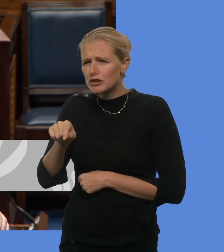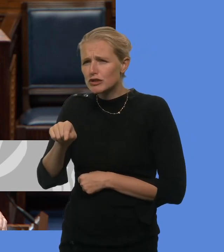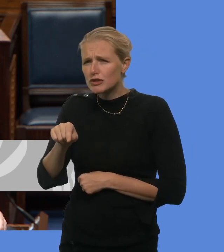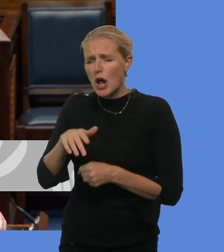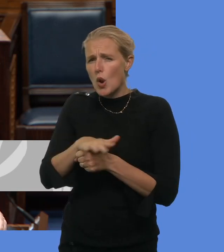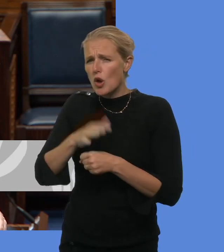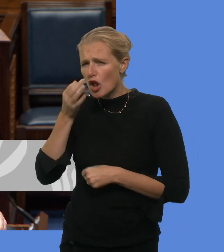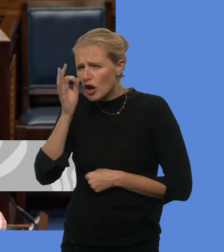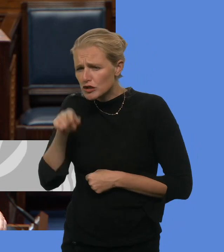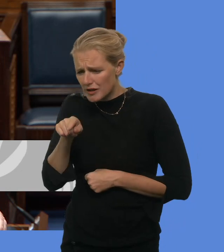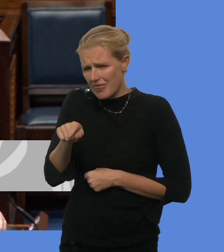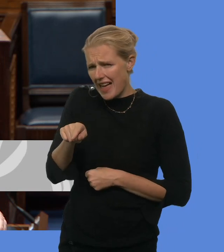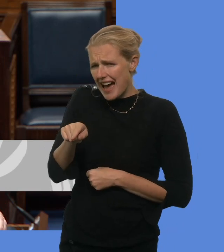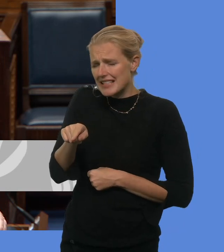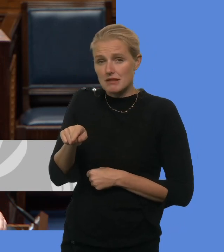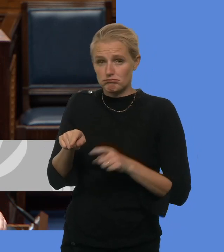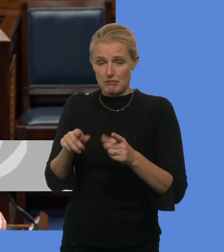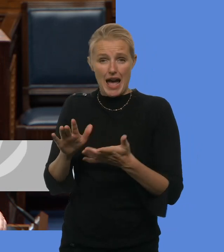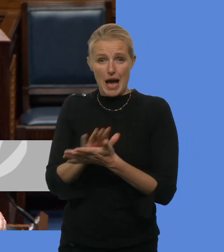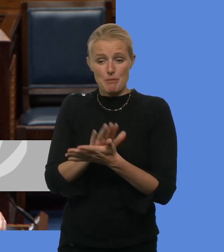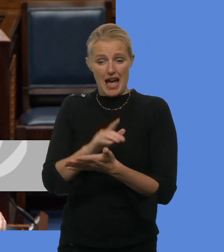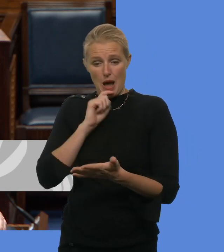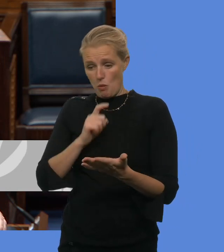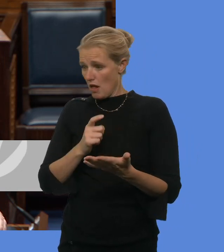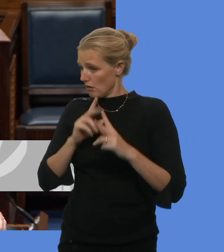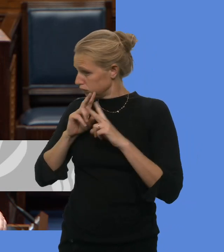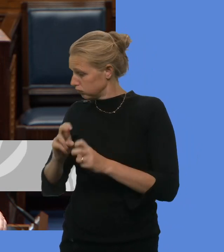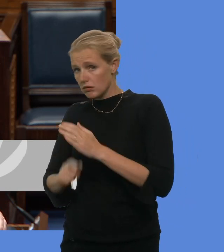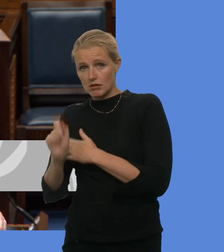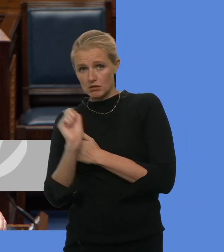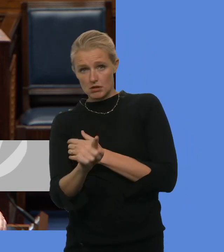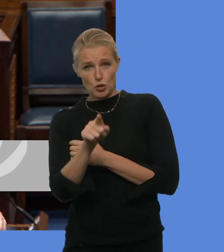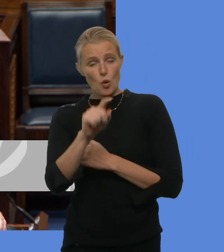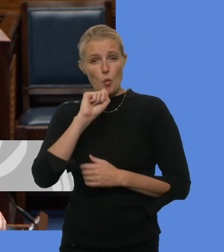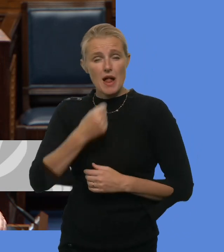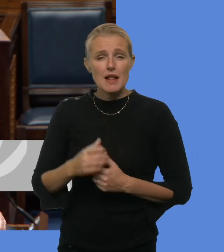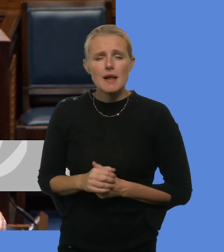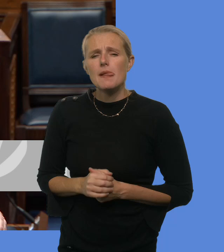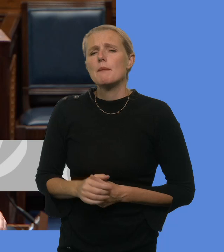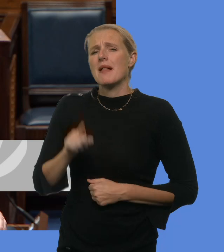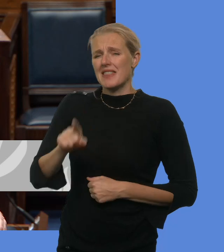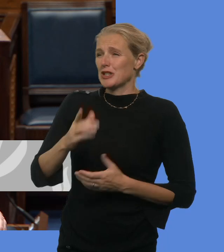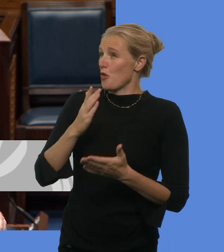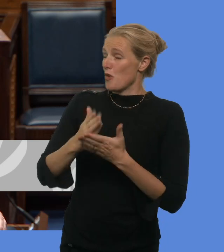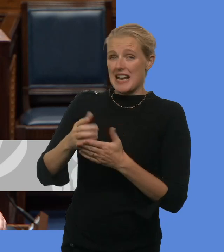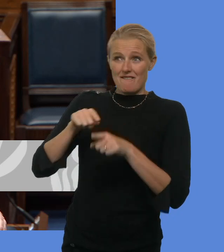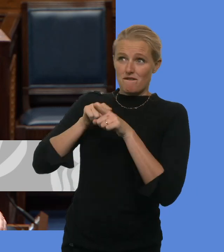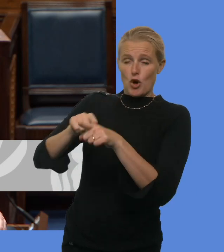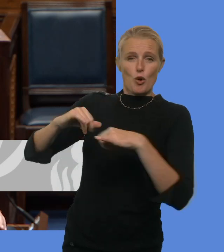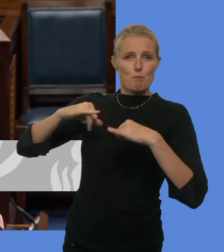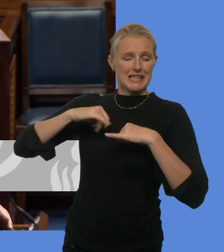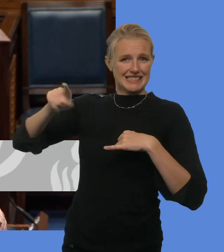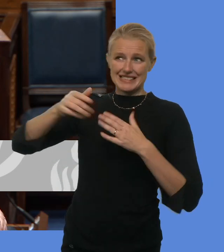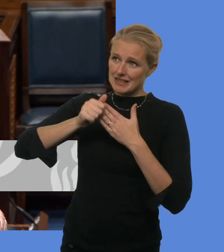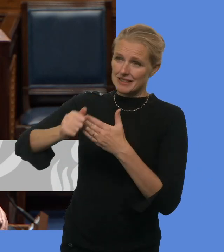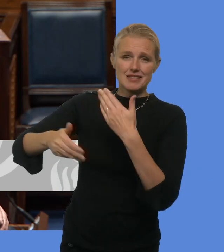councils moving forward. I'm more than happy to follow it up for the member, but as I say, this is going to be a commercially driven operation moving forward. The